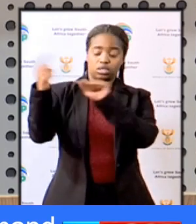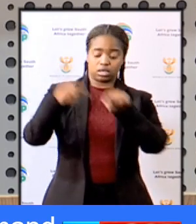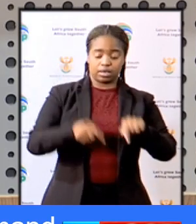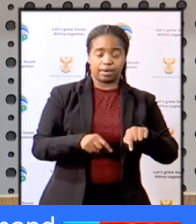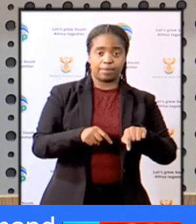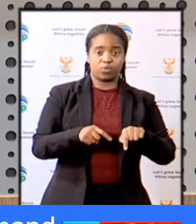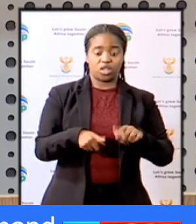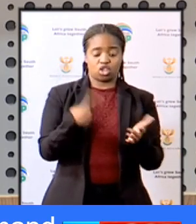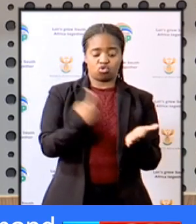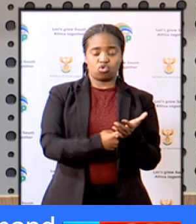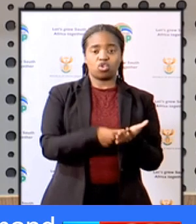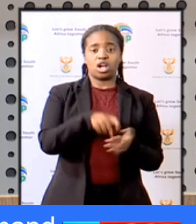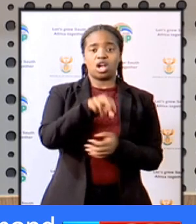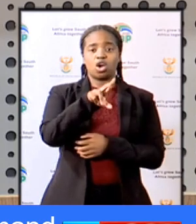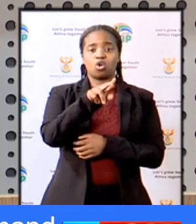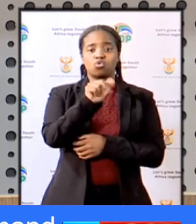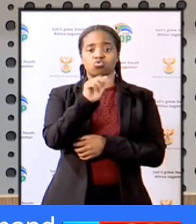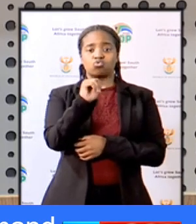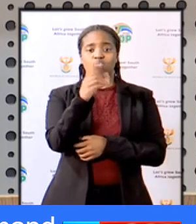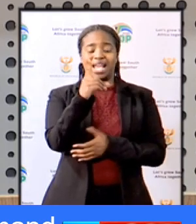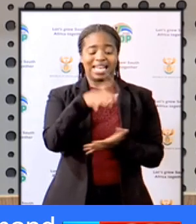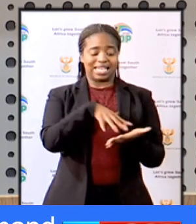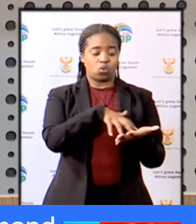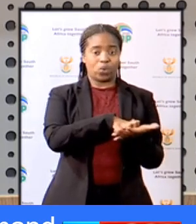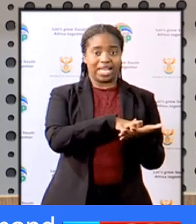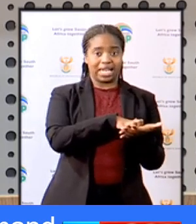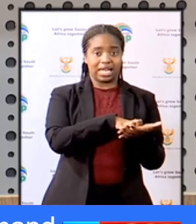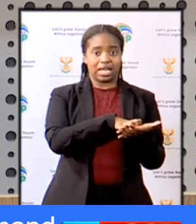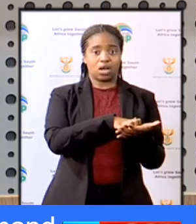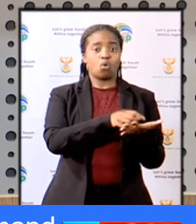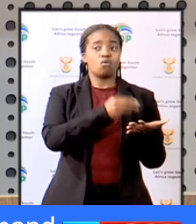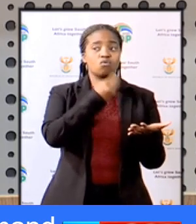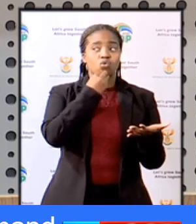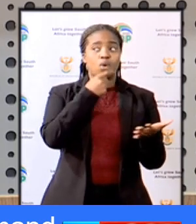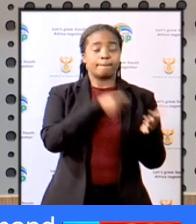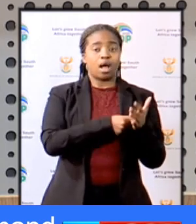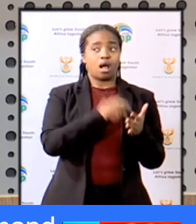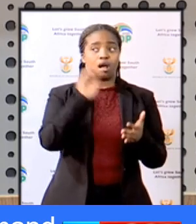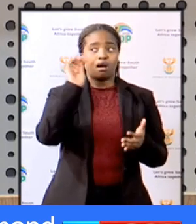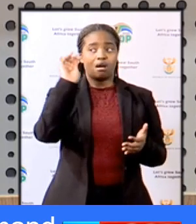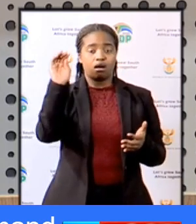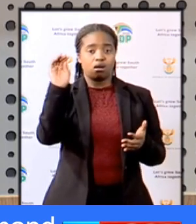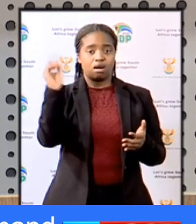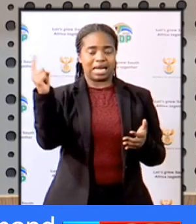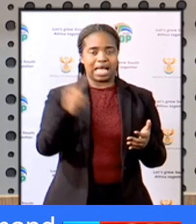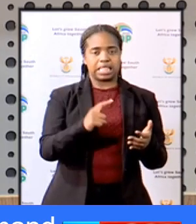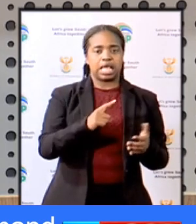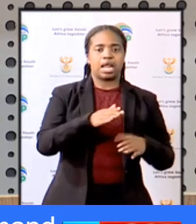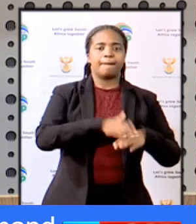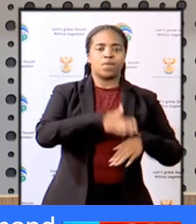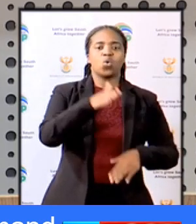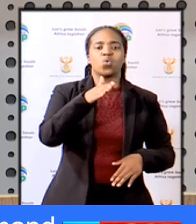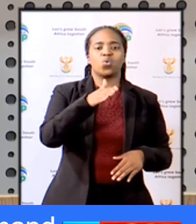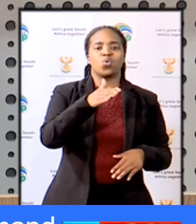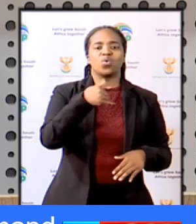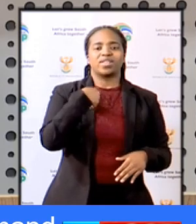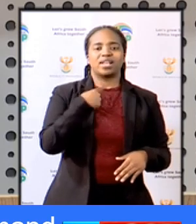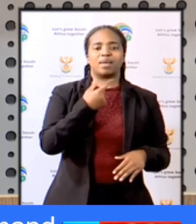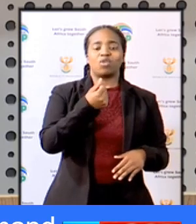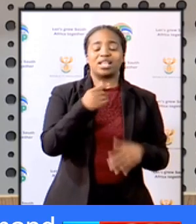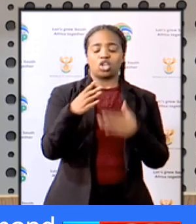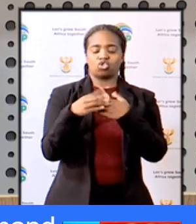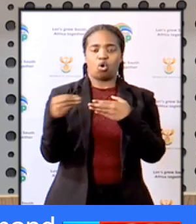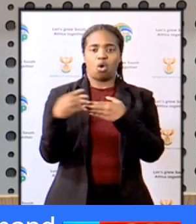rand is weaker, every ton of wheat costs more because the price is in